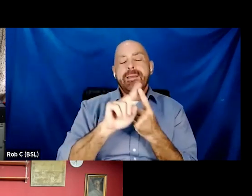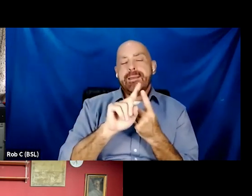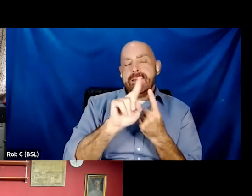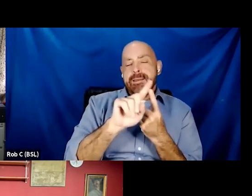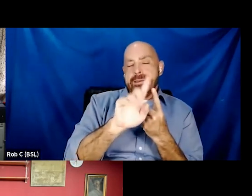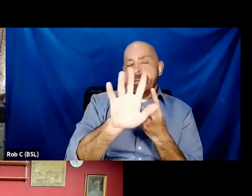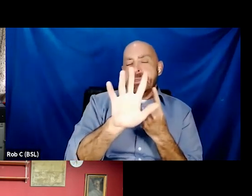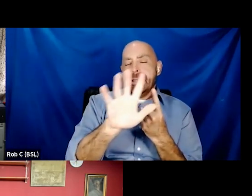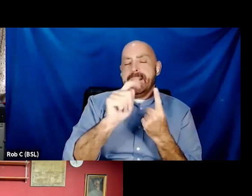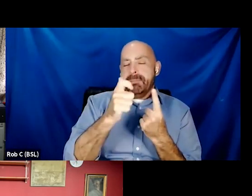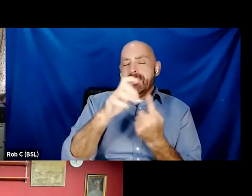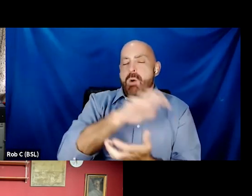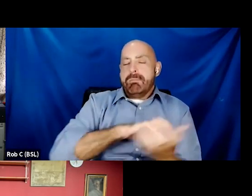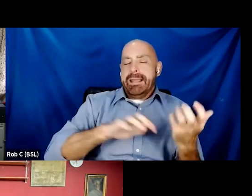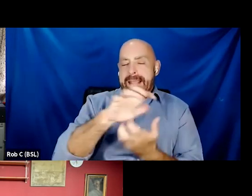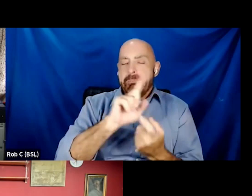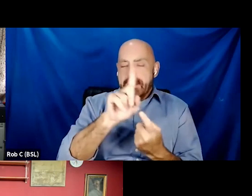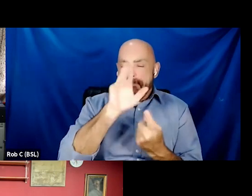complicates things.